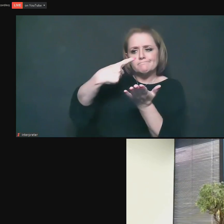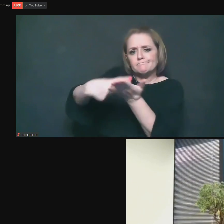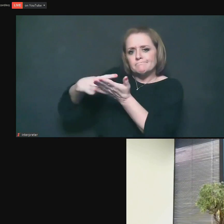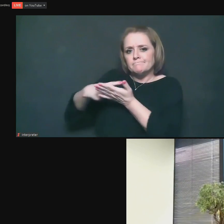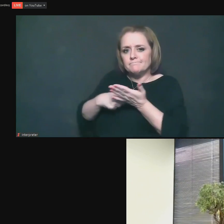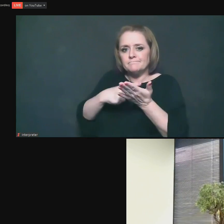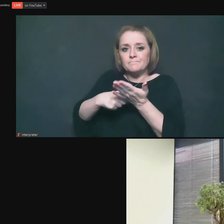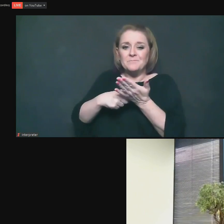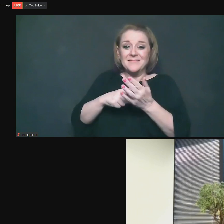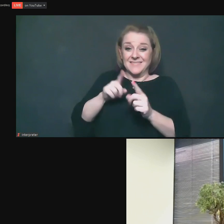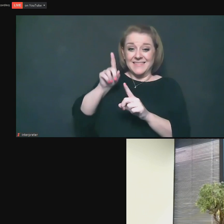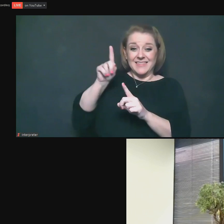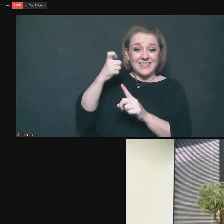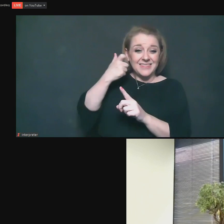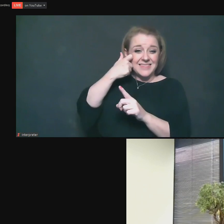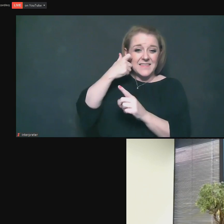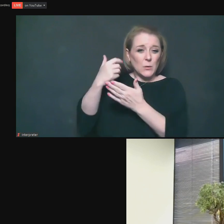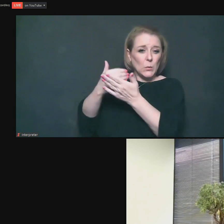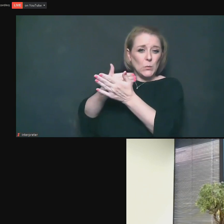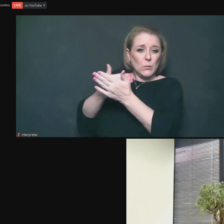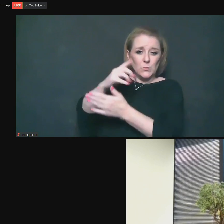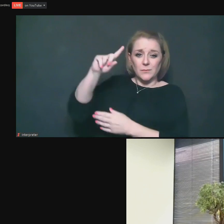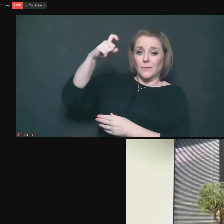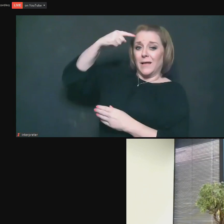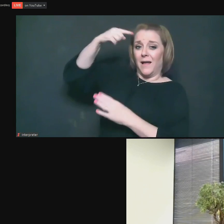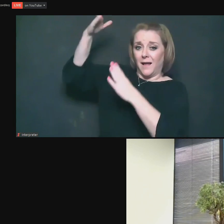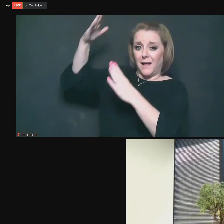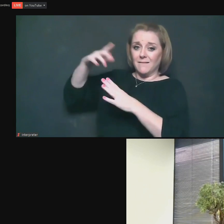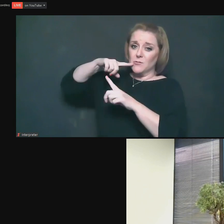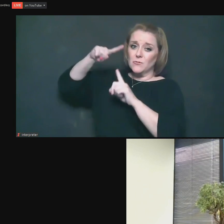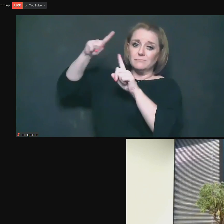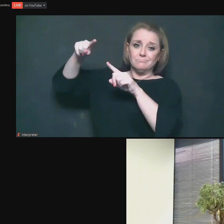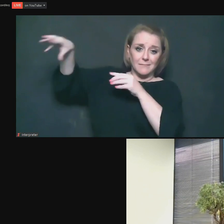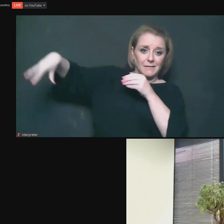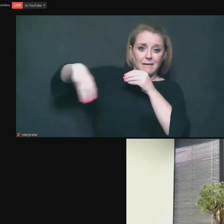Governor Abbott added to his order yesterday.